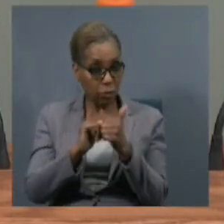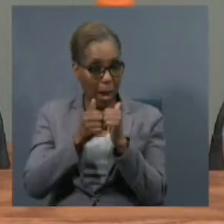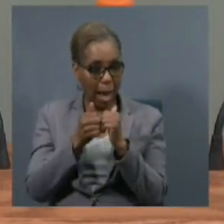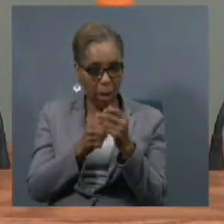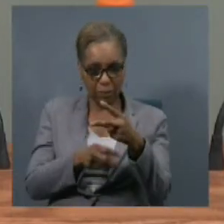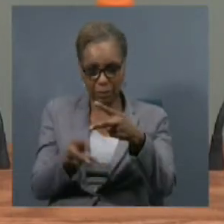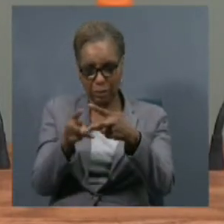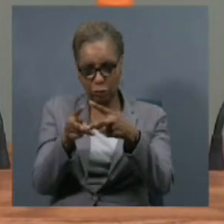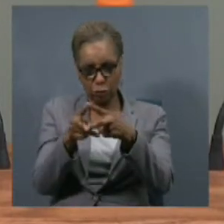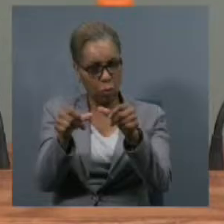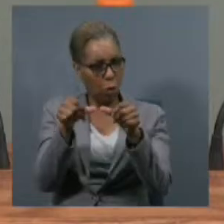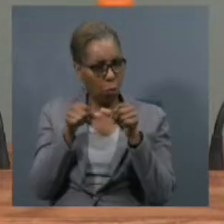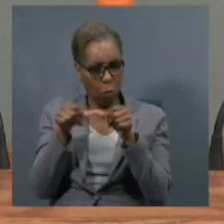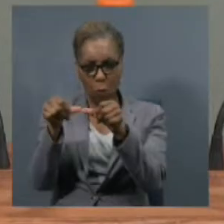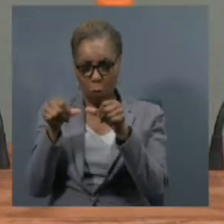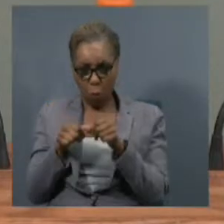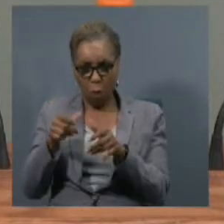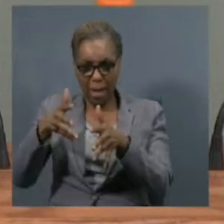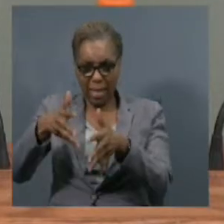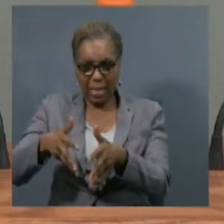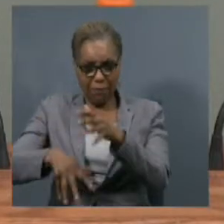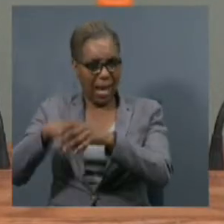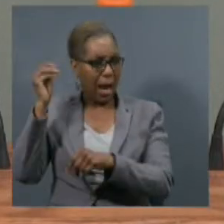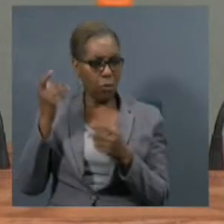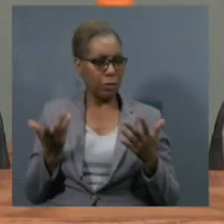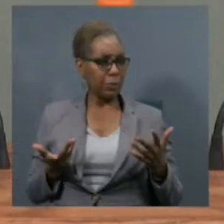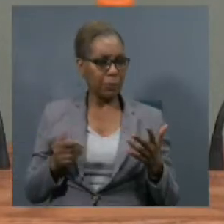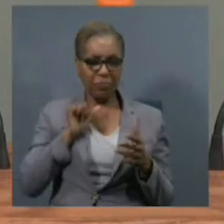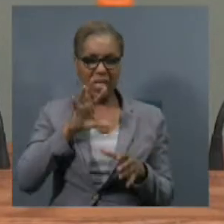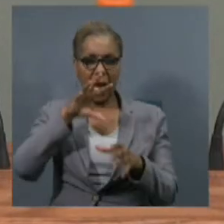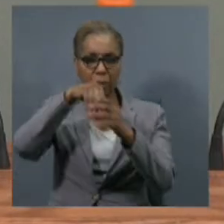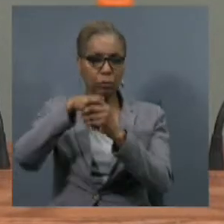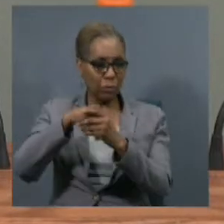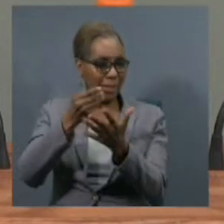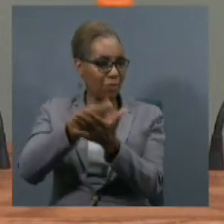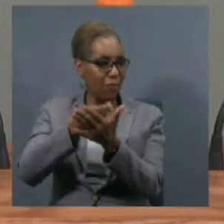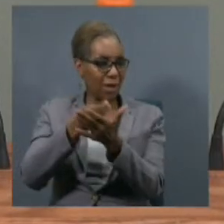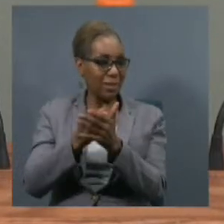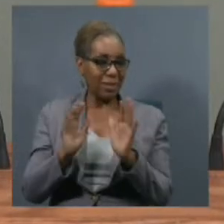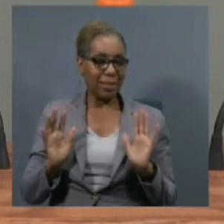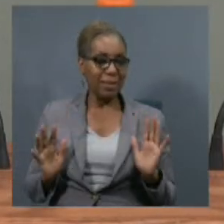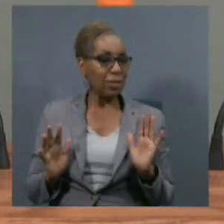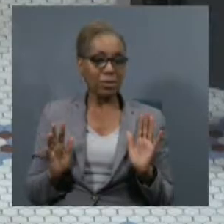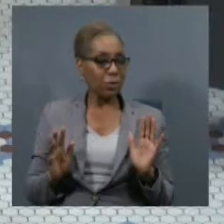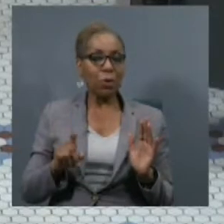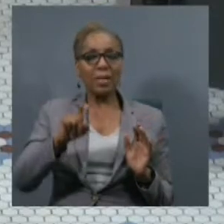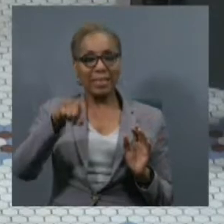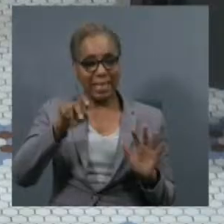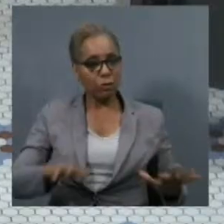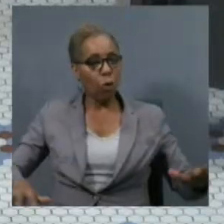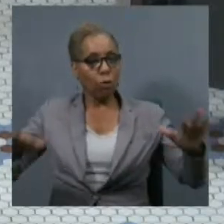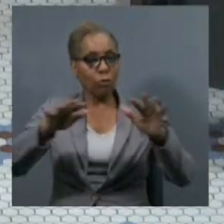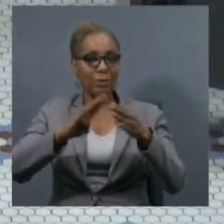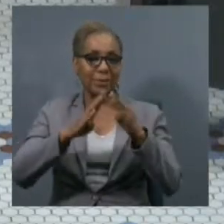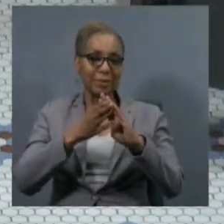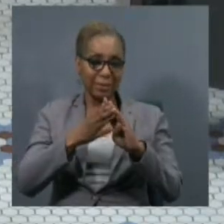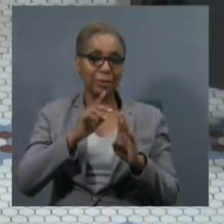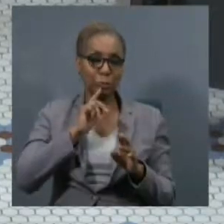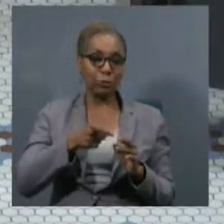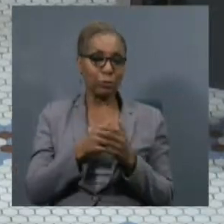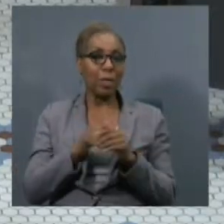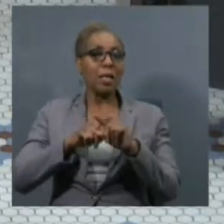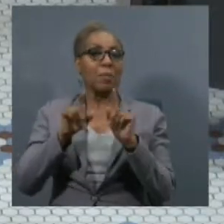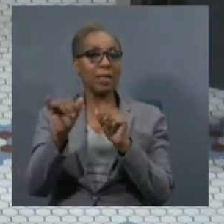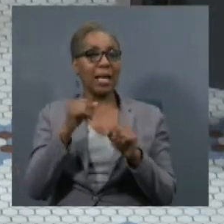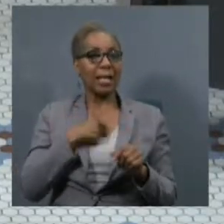those 2 wards get left out of funding? No, not at all. I mean, definitely there are needs all across the city.